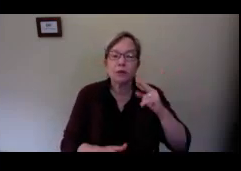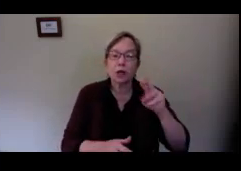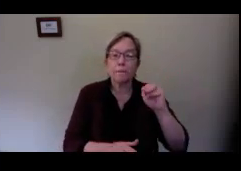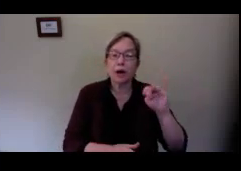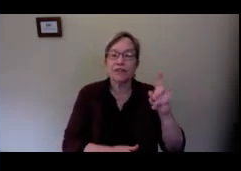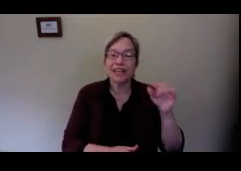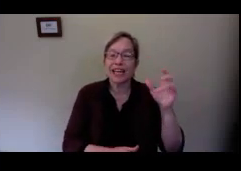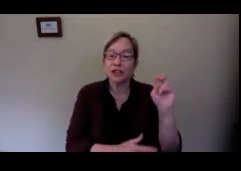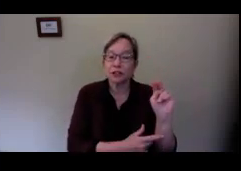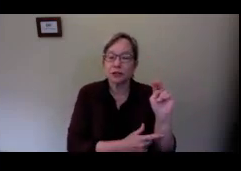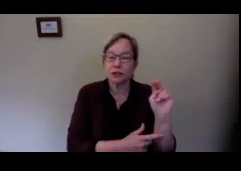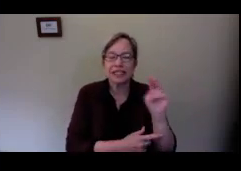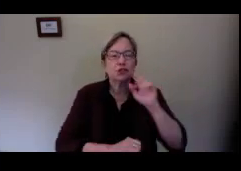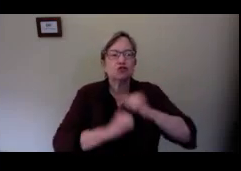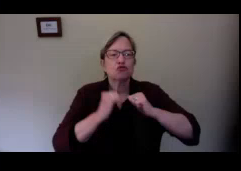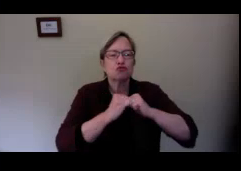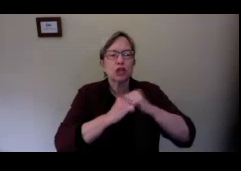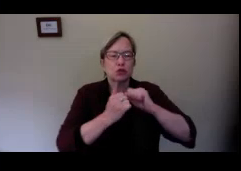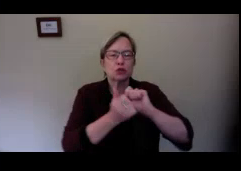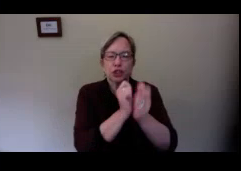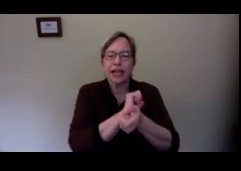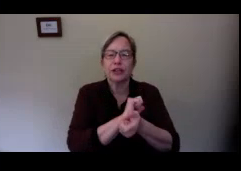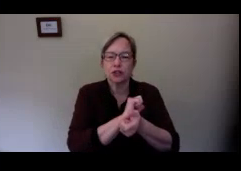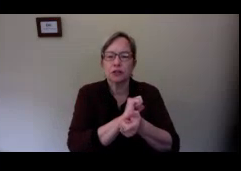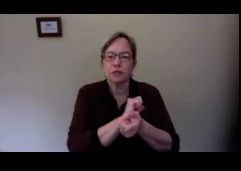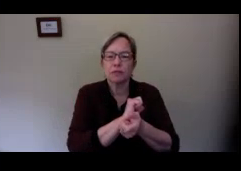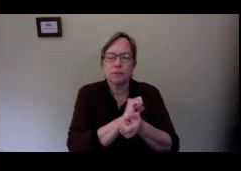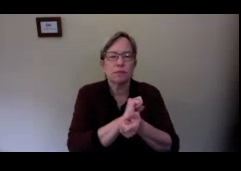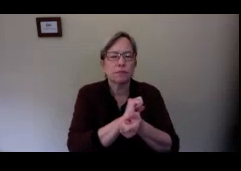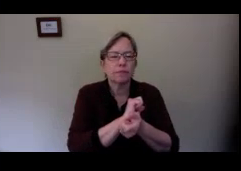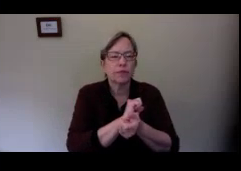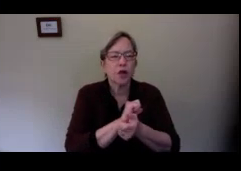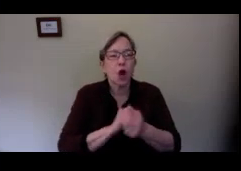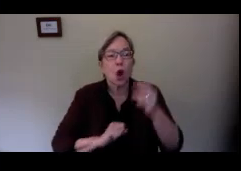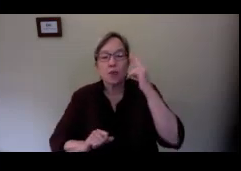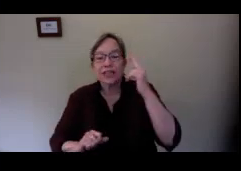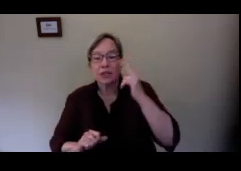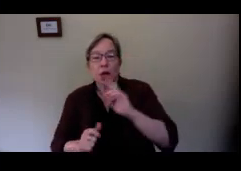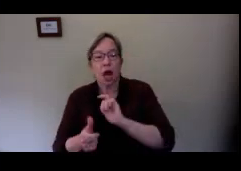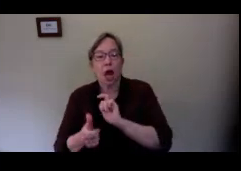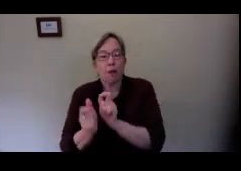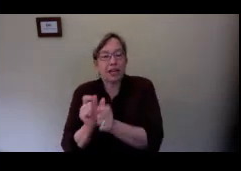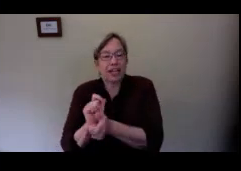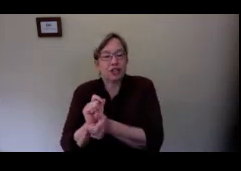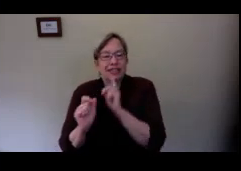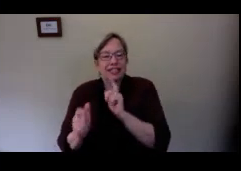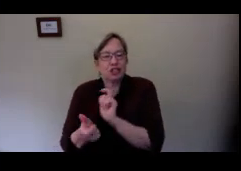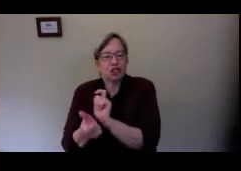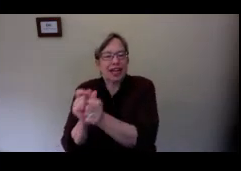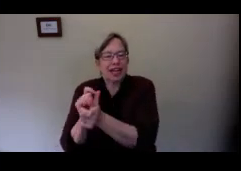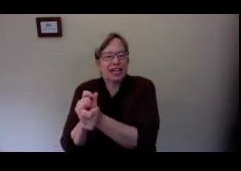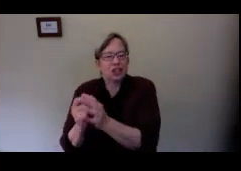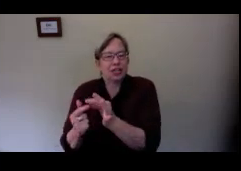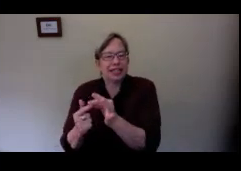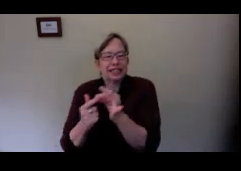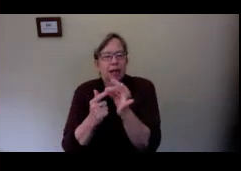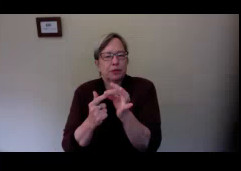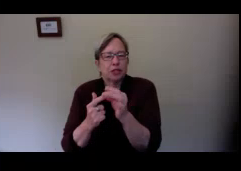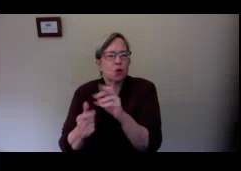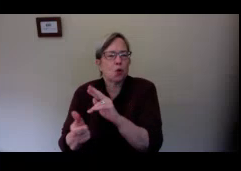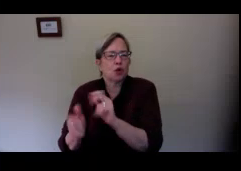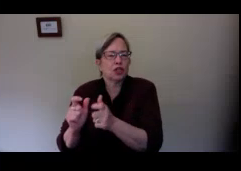modification is a structural change that you would make to a premises, and a reasonable accommodation is a change, an exception,